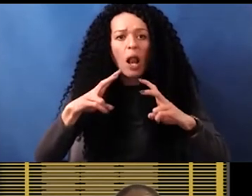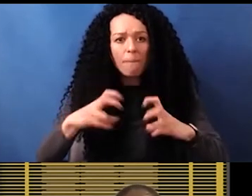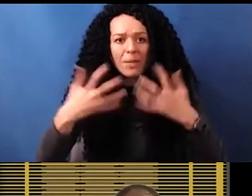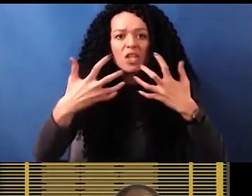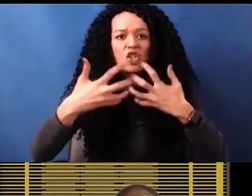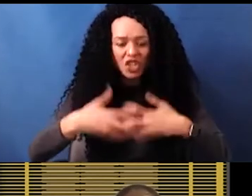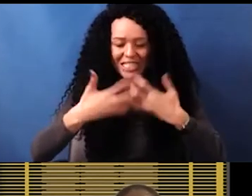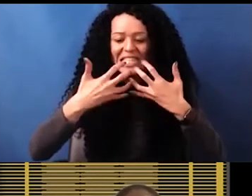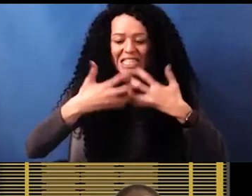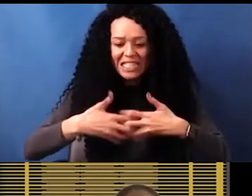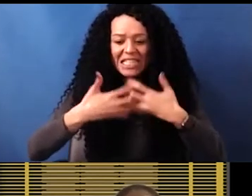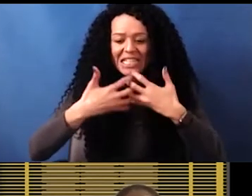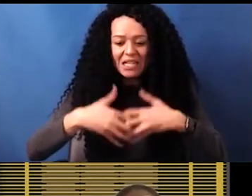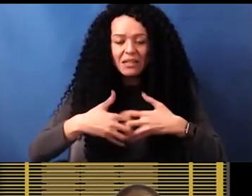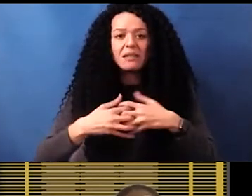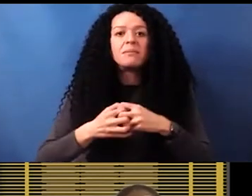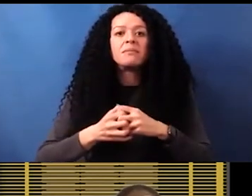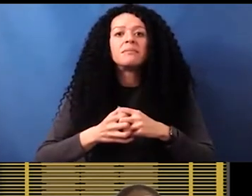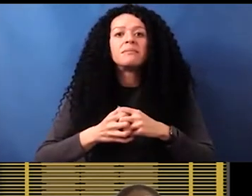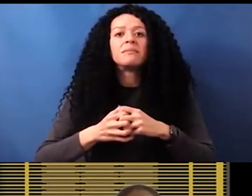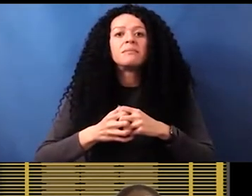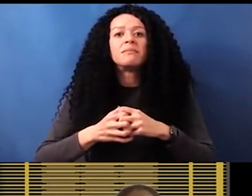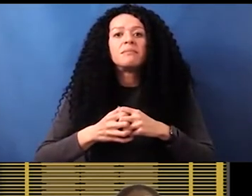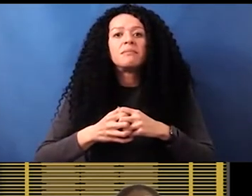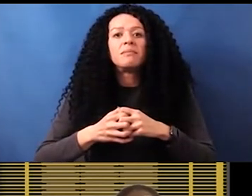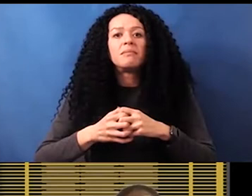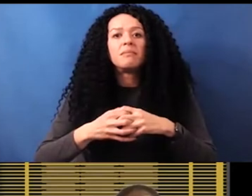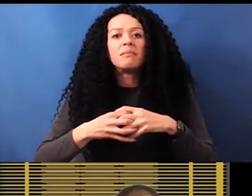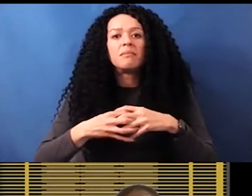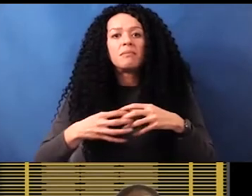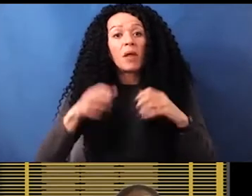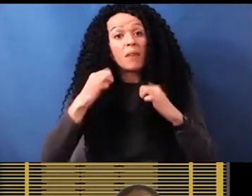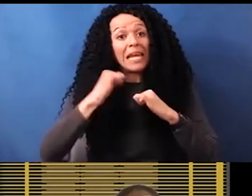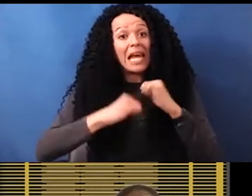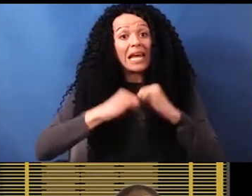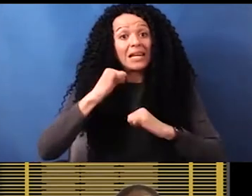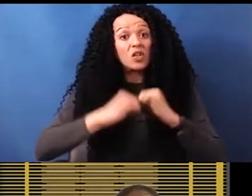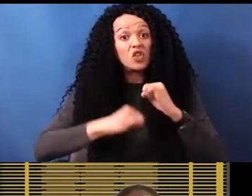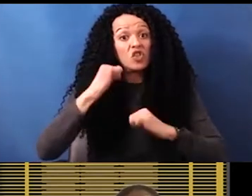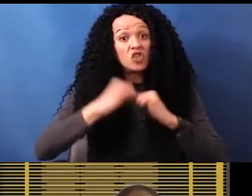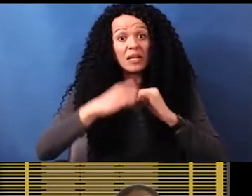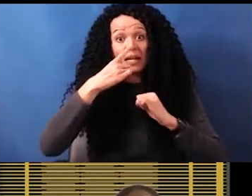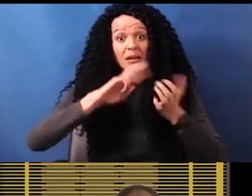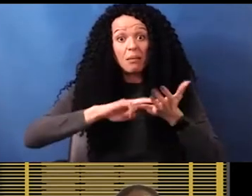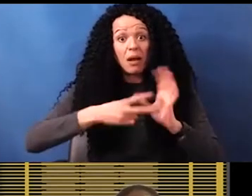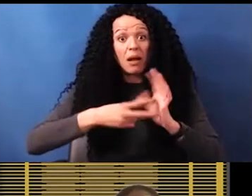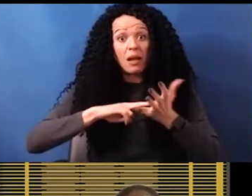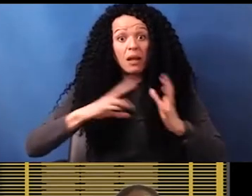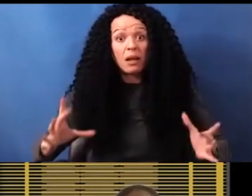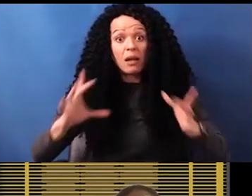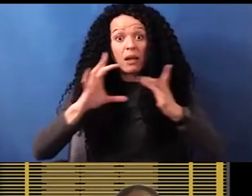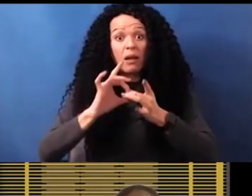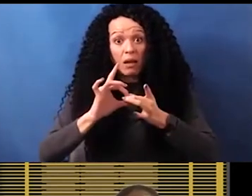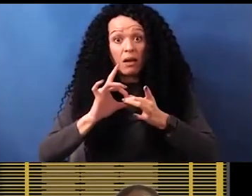Analytical machine. The engine can arrange and combine